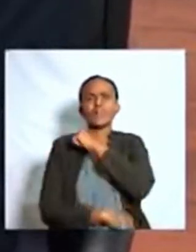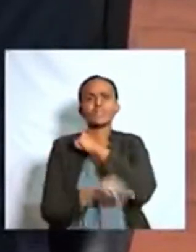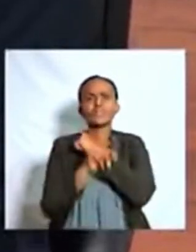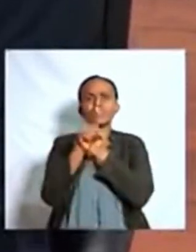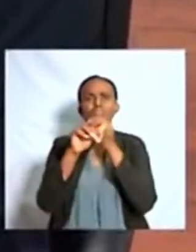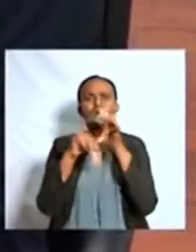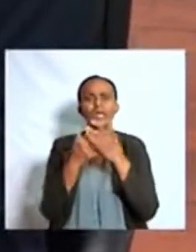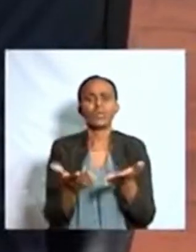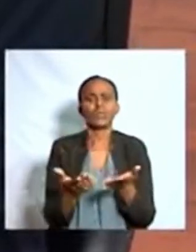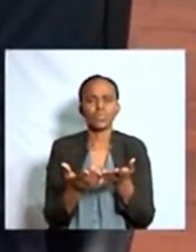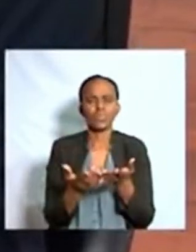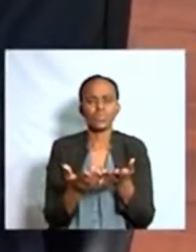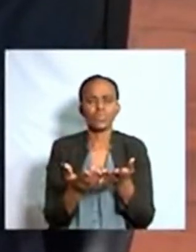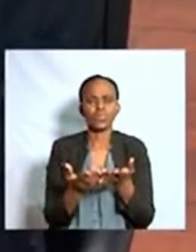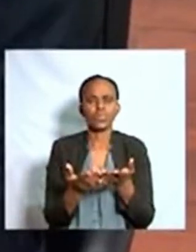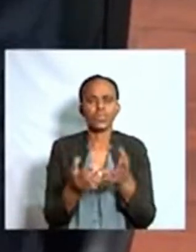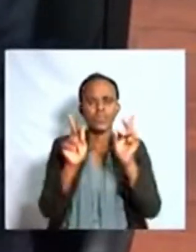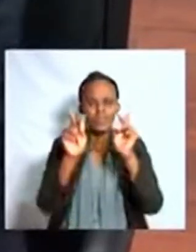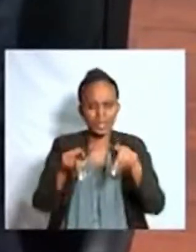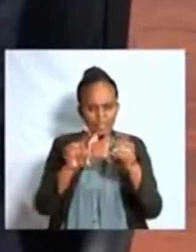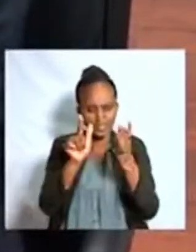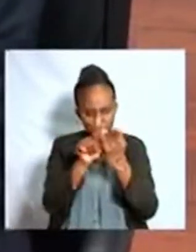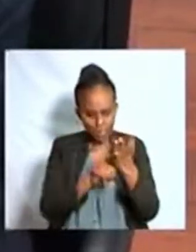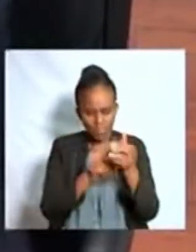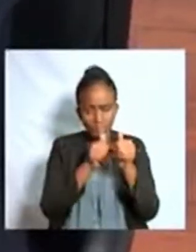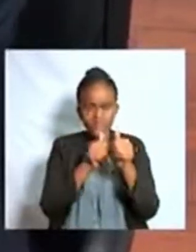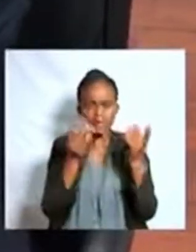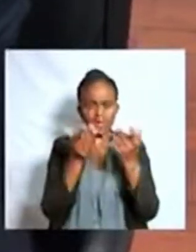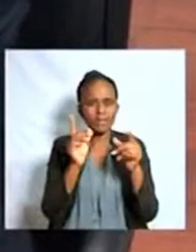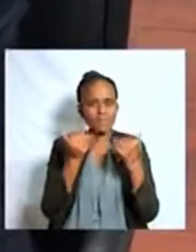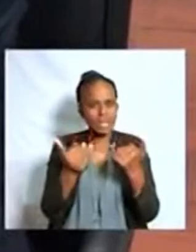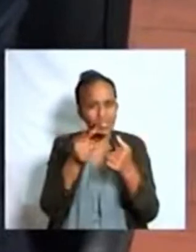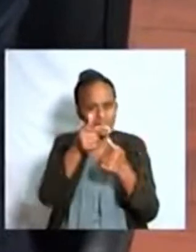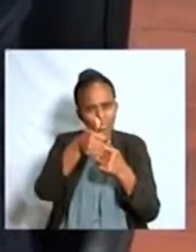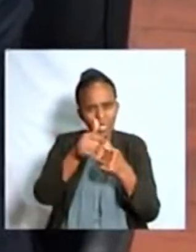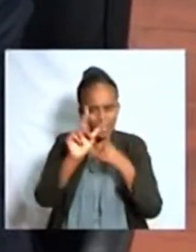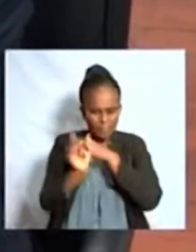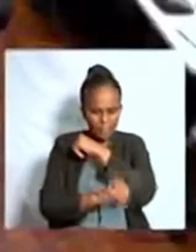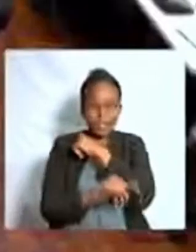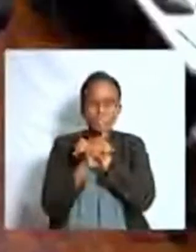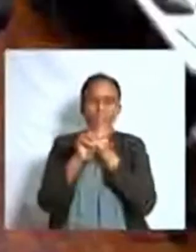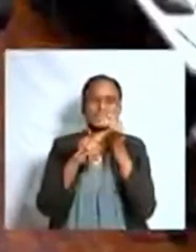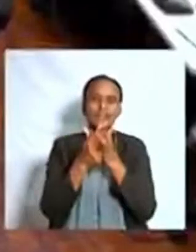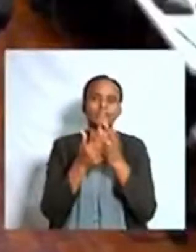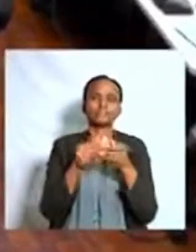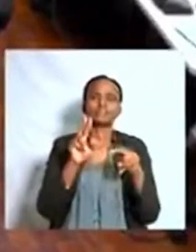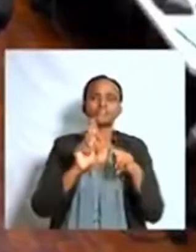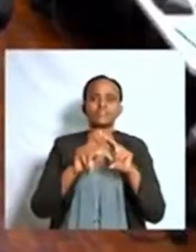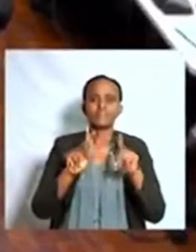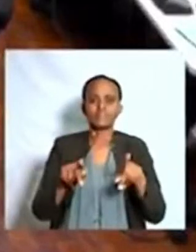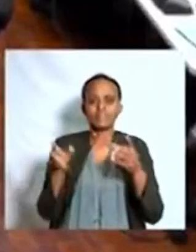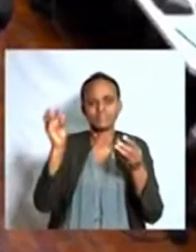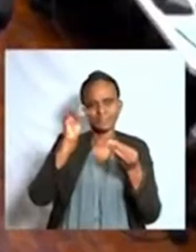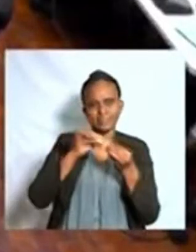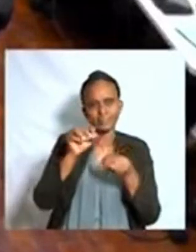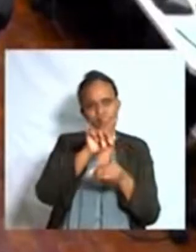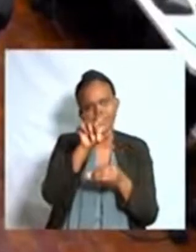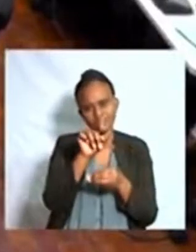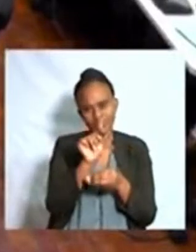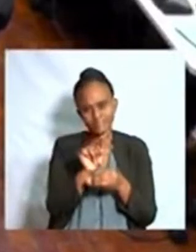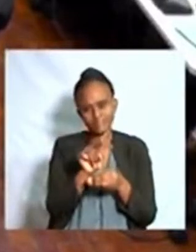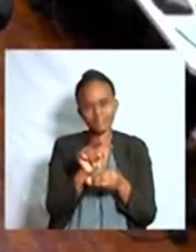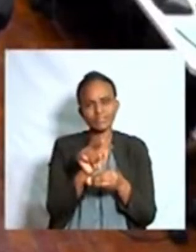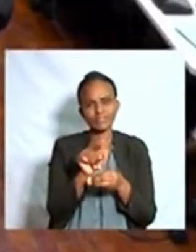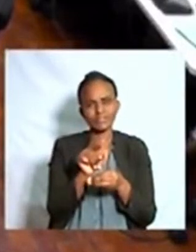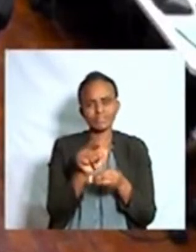who breaks a rule? Okay. Actually, Chair, an addition on that question.